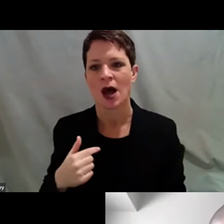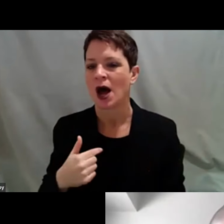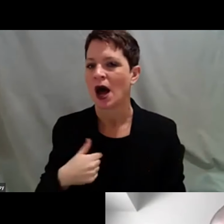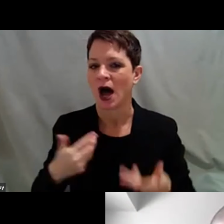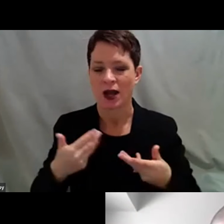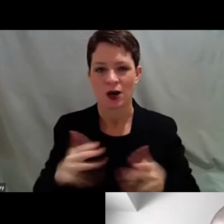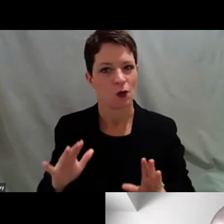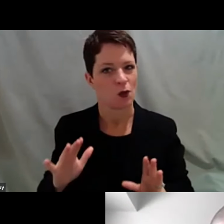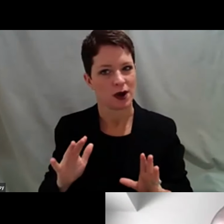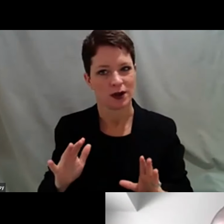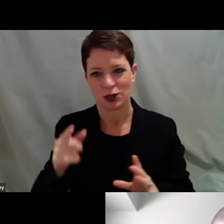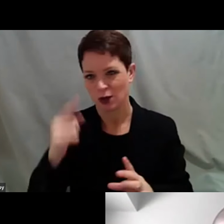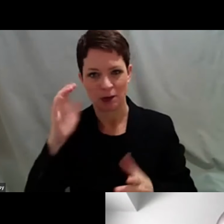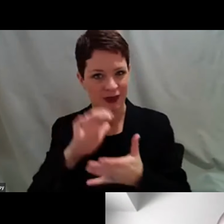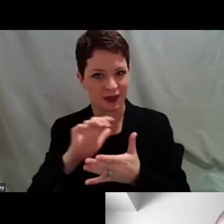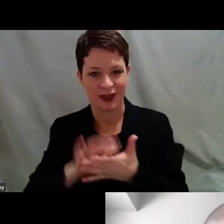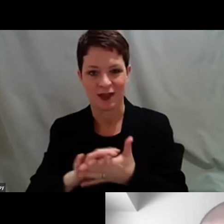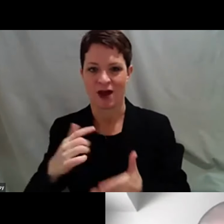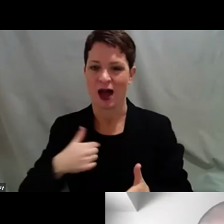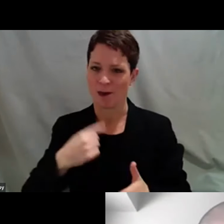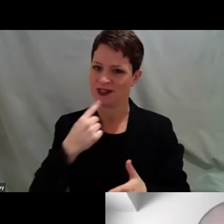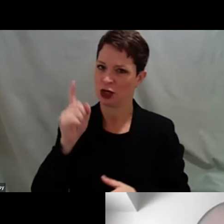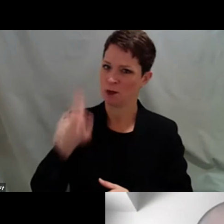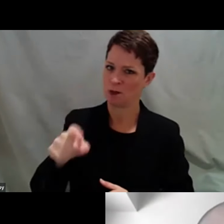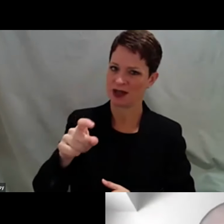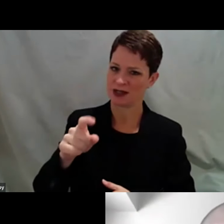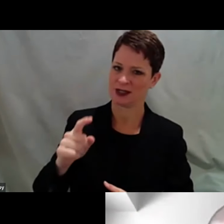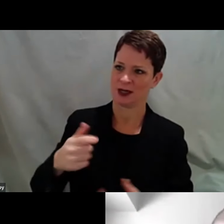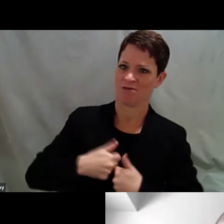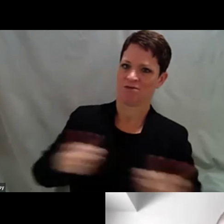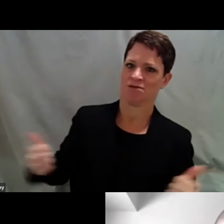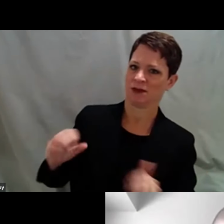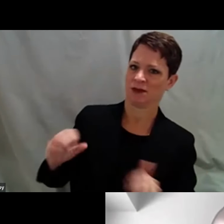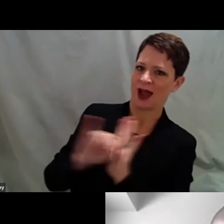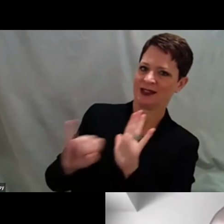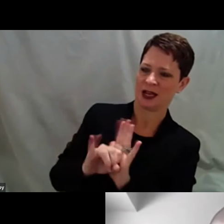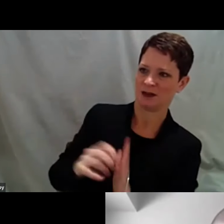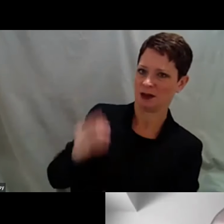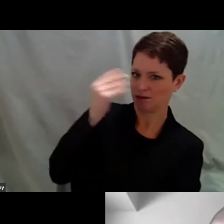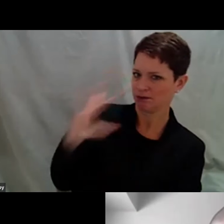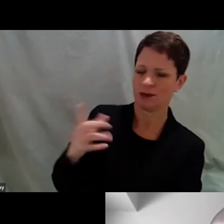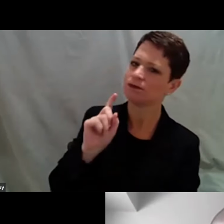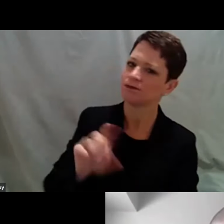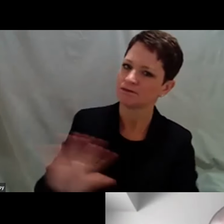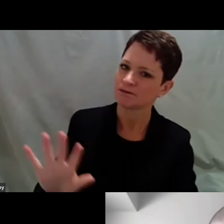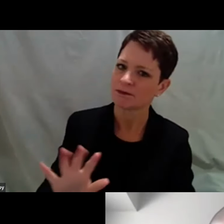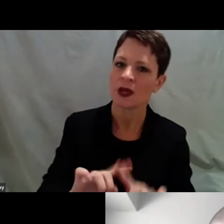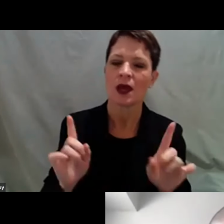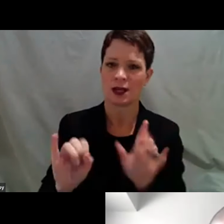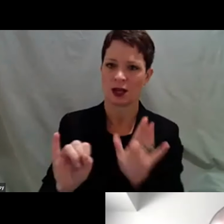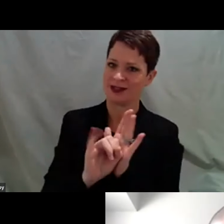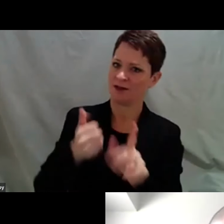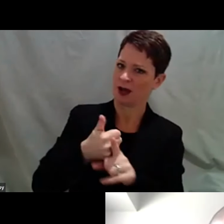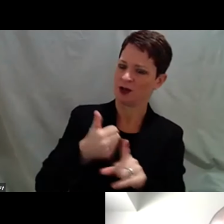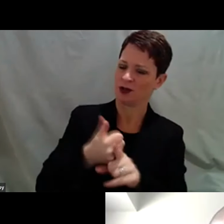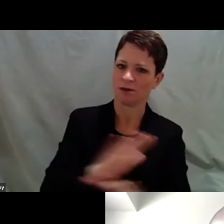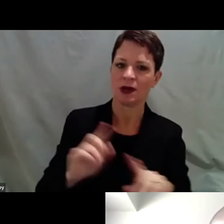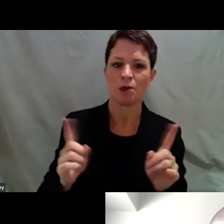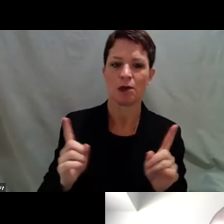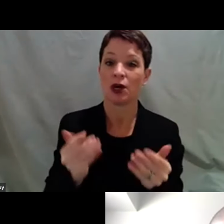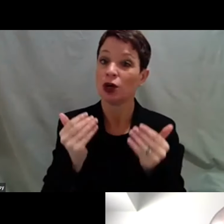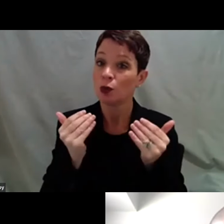to suggest that any individual needs to embrace that identity for themselves. I do want to suggest that the current state